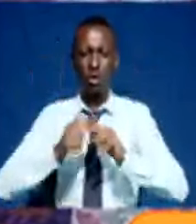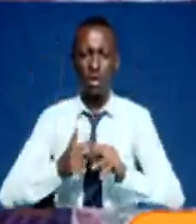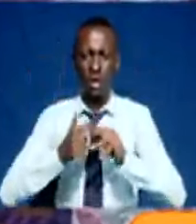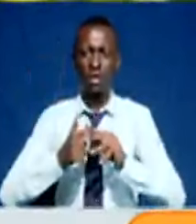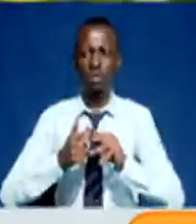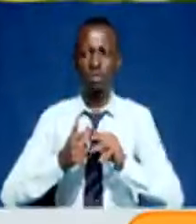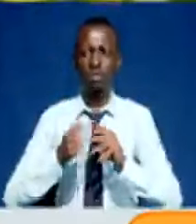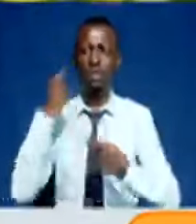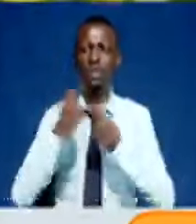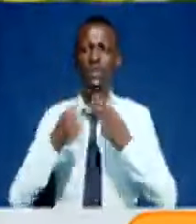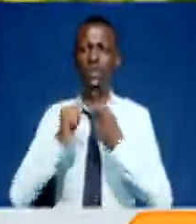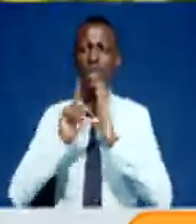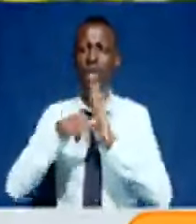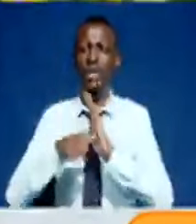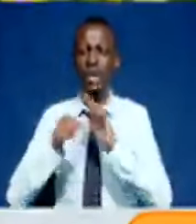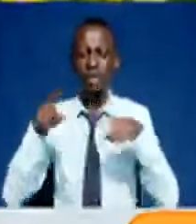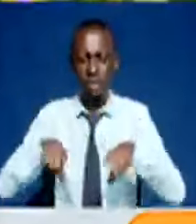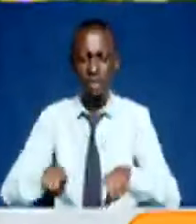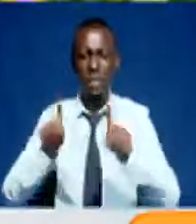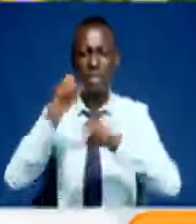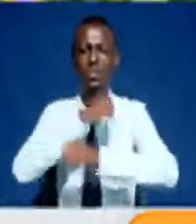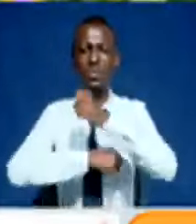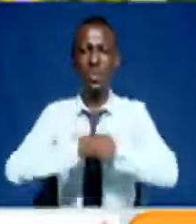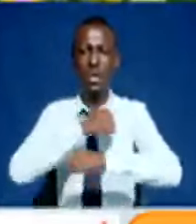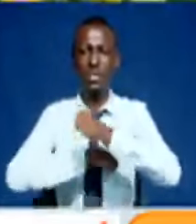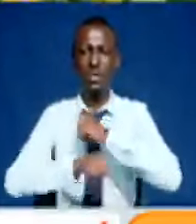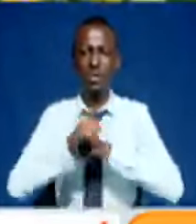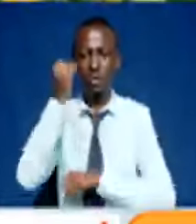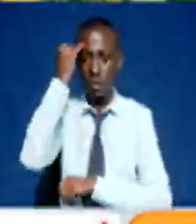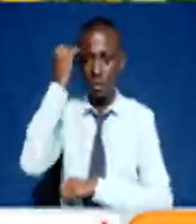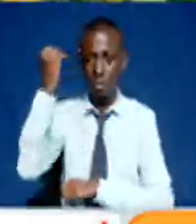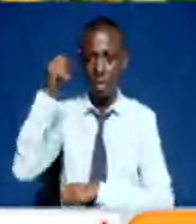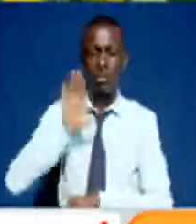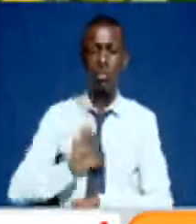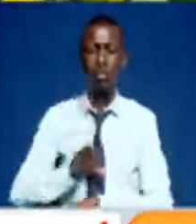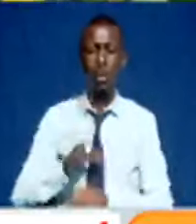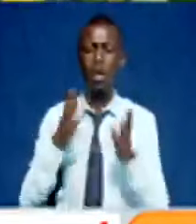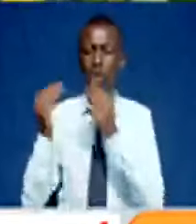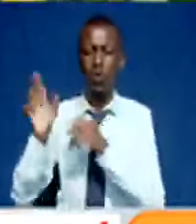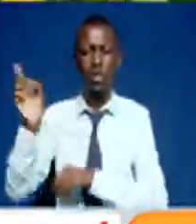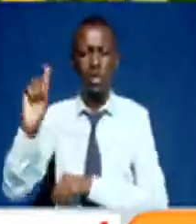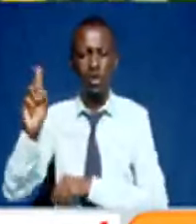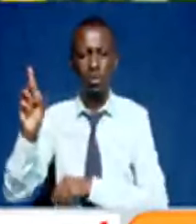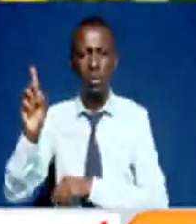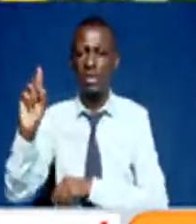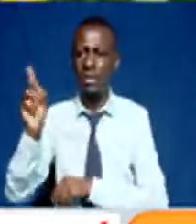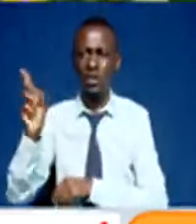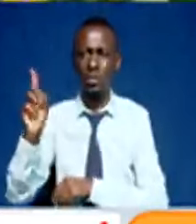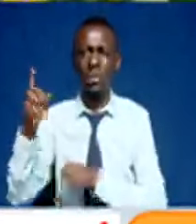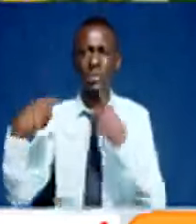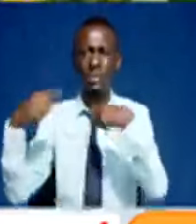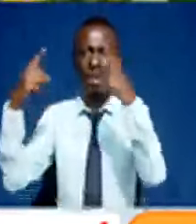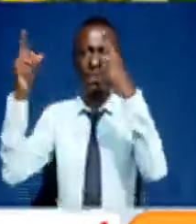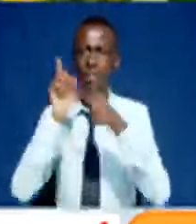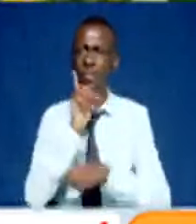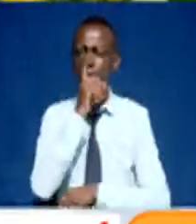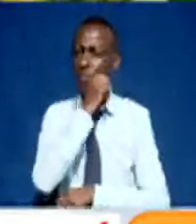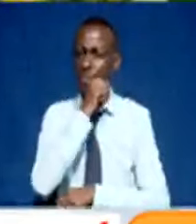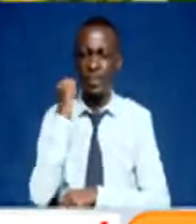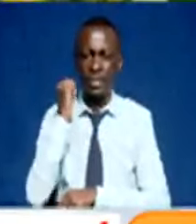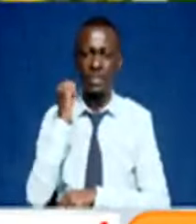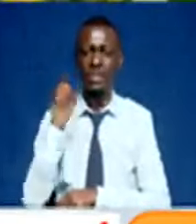later years. You'd imagine a woman who goes to Nairobi. She conquers Nairobi. She creates wealth